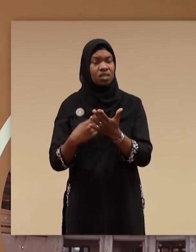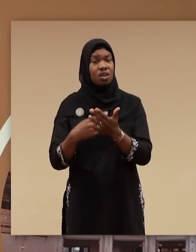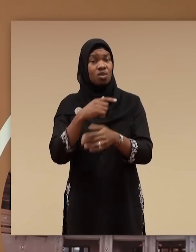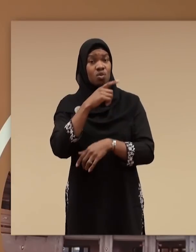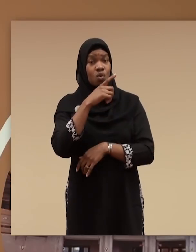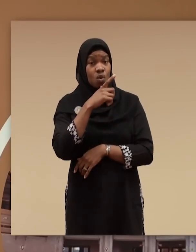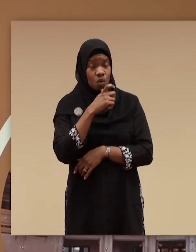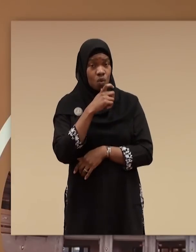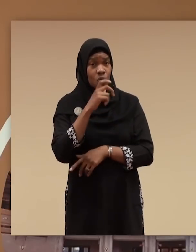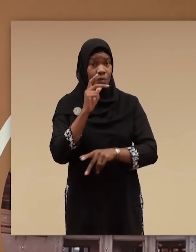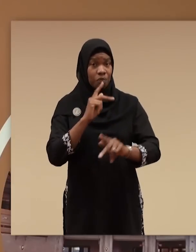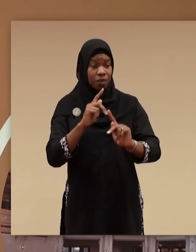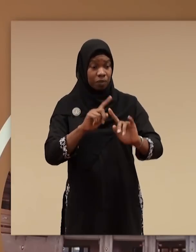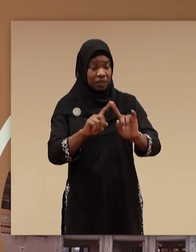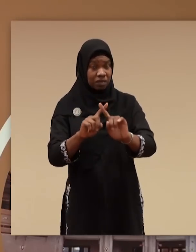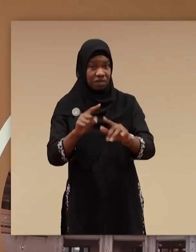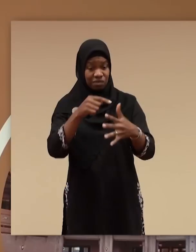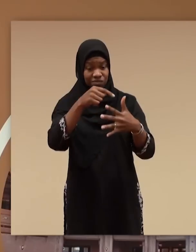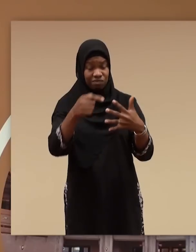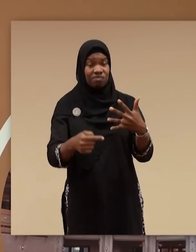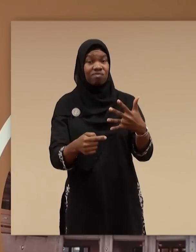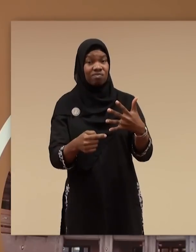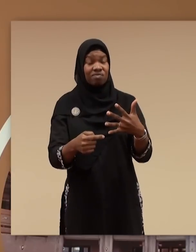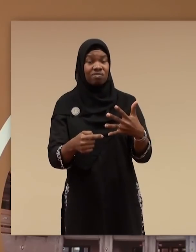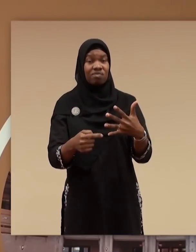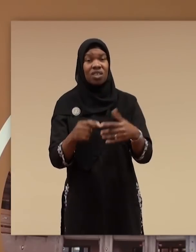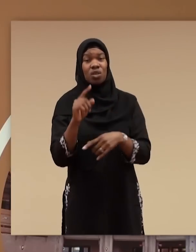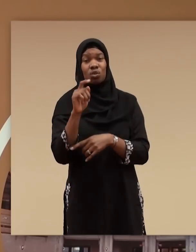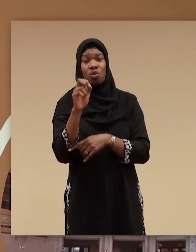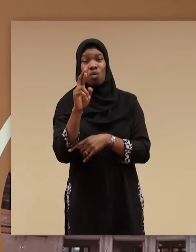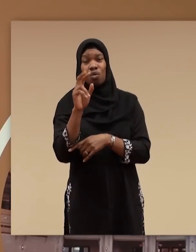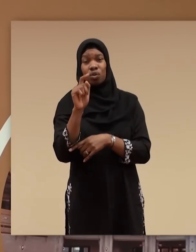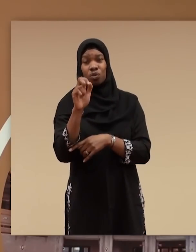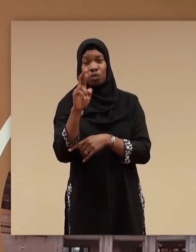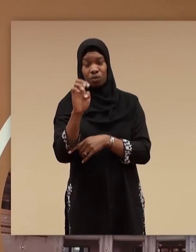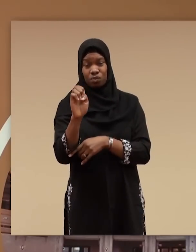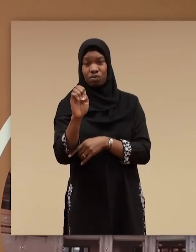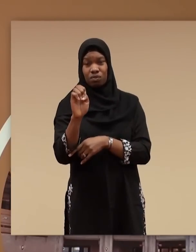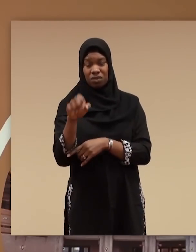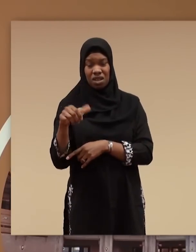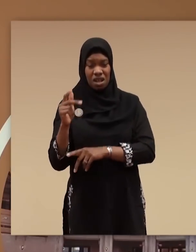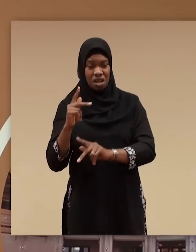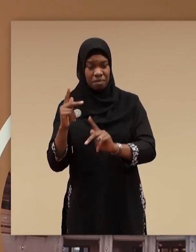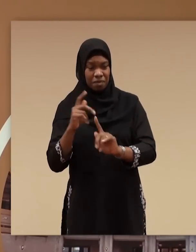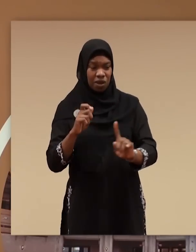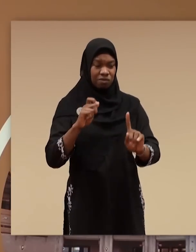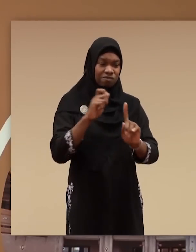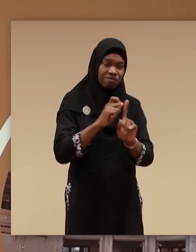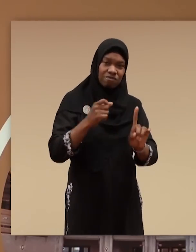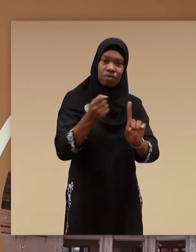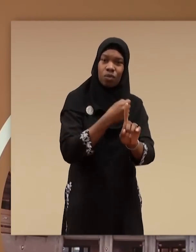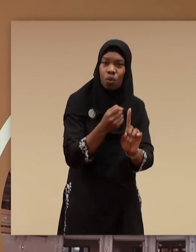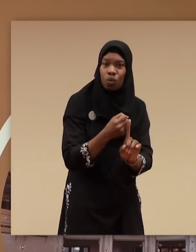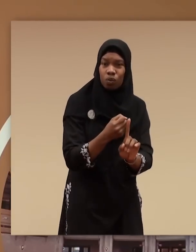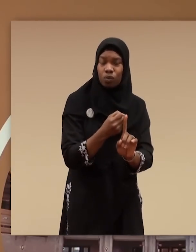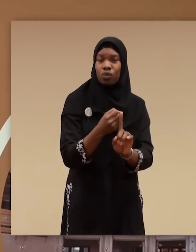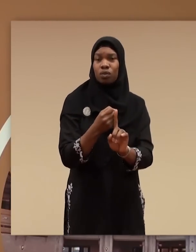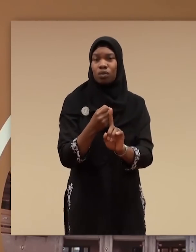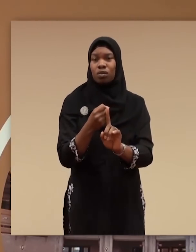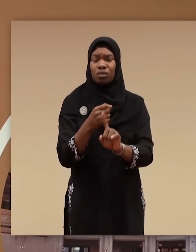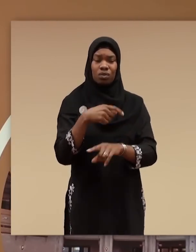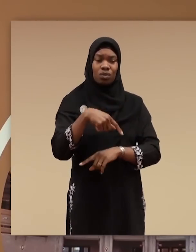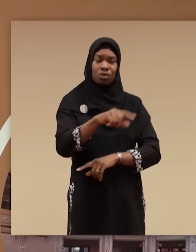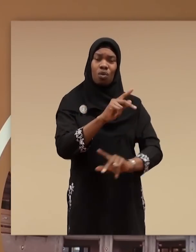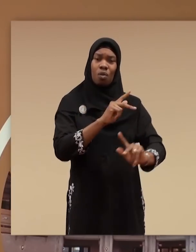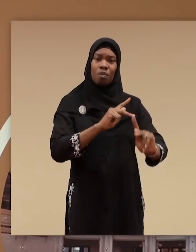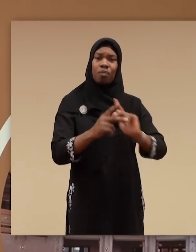most, and it happened for them to be the weakest in society. We mentioned Bilal ibn